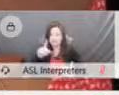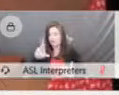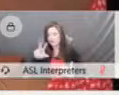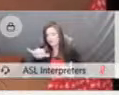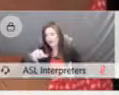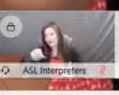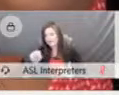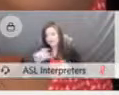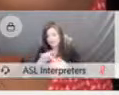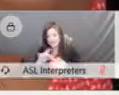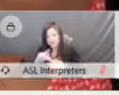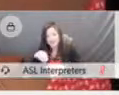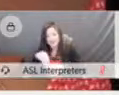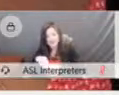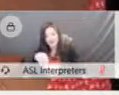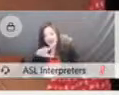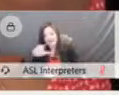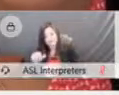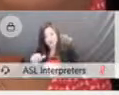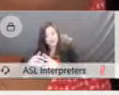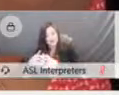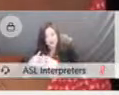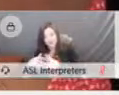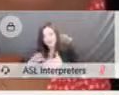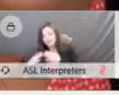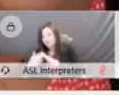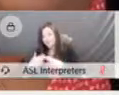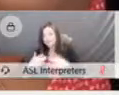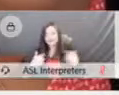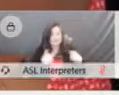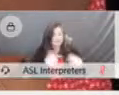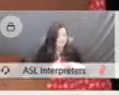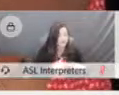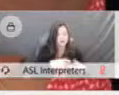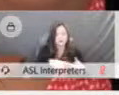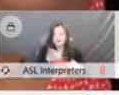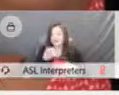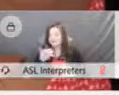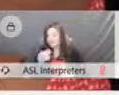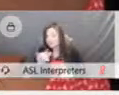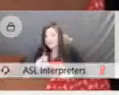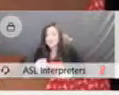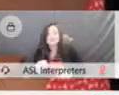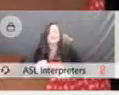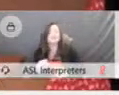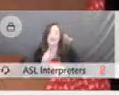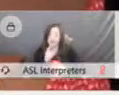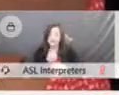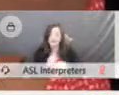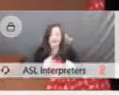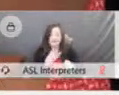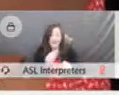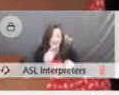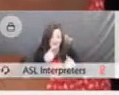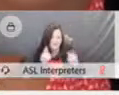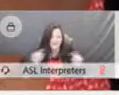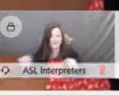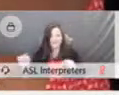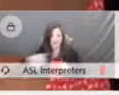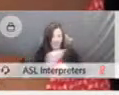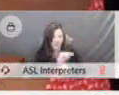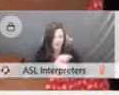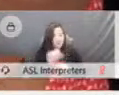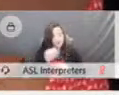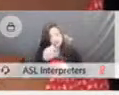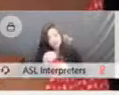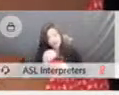in African-American communities and Latino communities, indigenous communities. They're safe and effective in those particular communities. And so